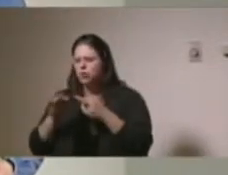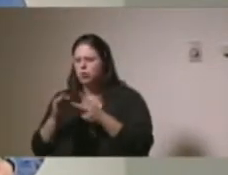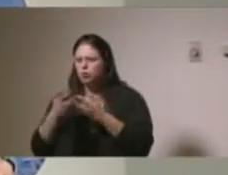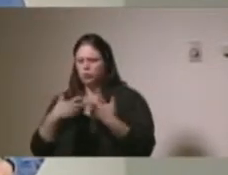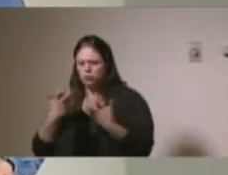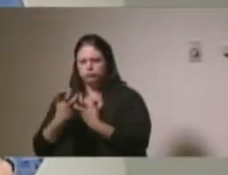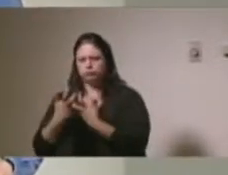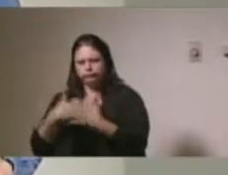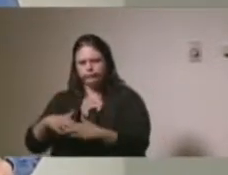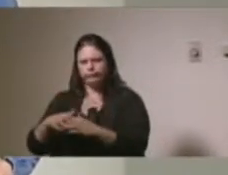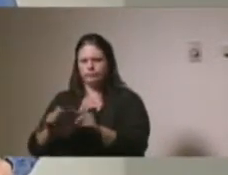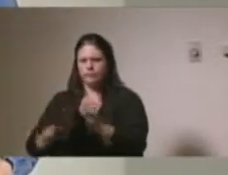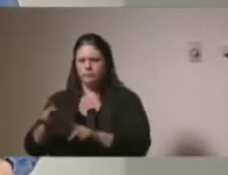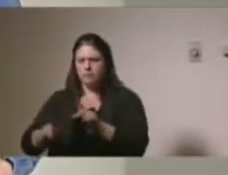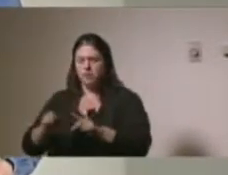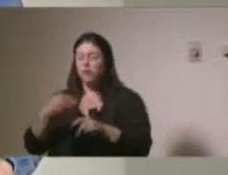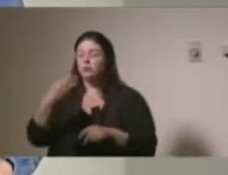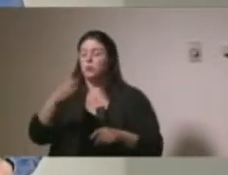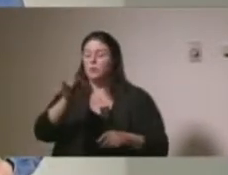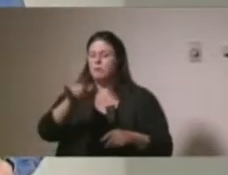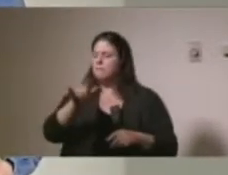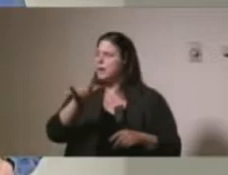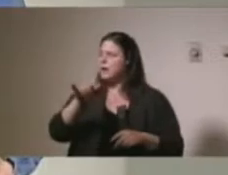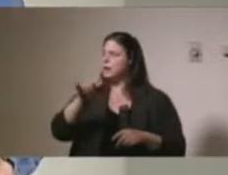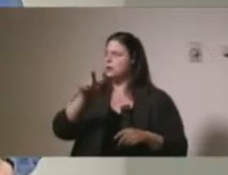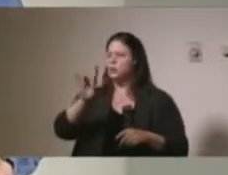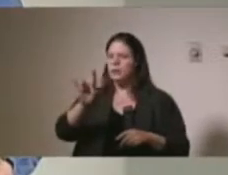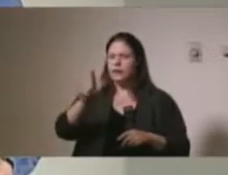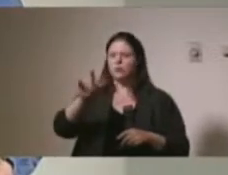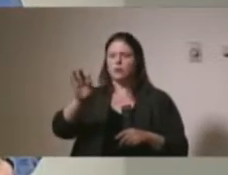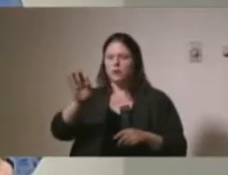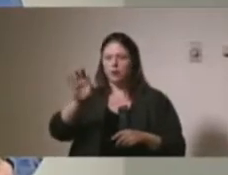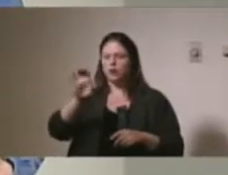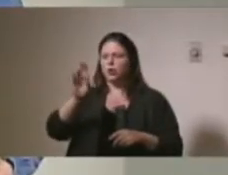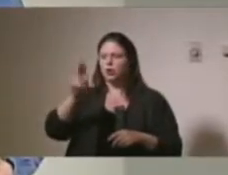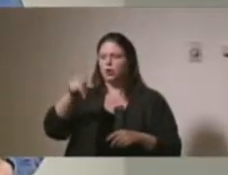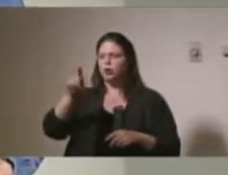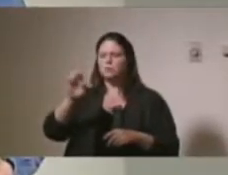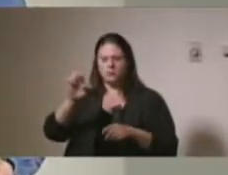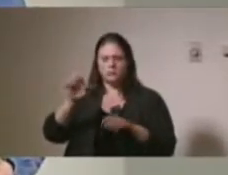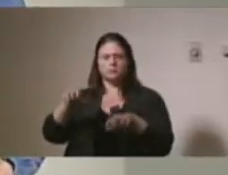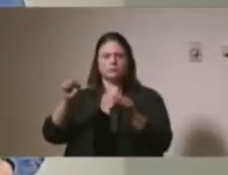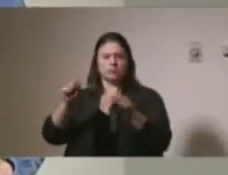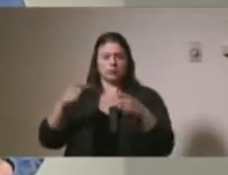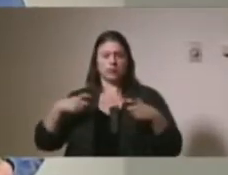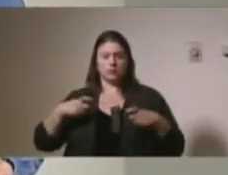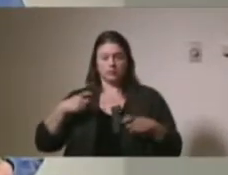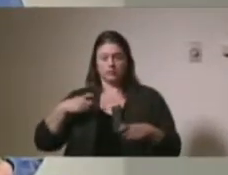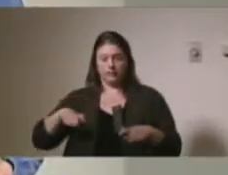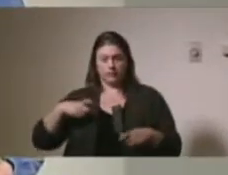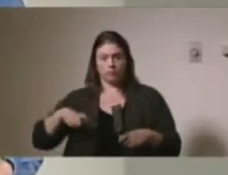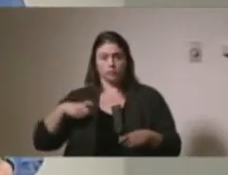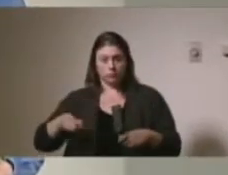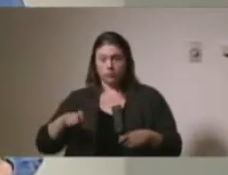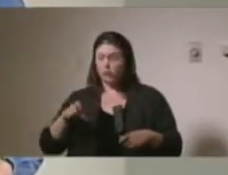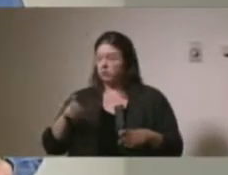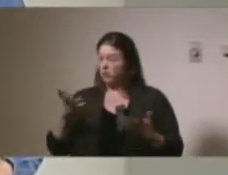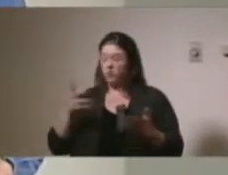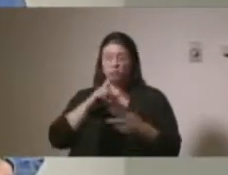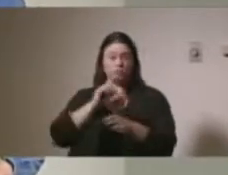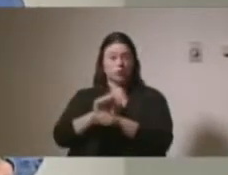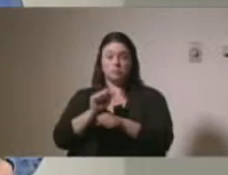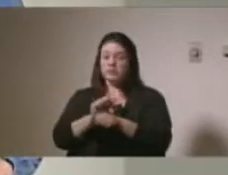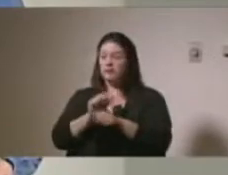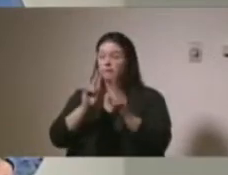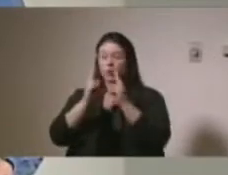May 28th, 29th, we know that CUPE is holding the convention. And the reality is, if unions are going to have success organizing, we got to make